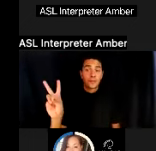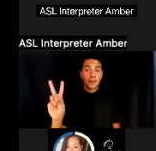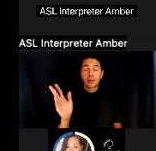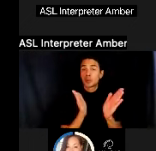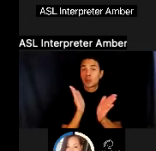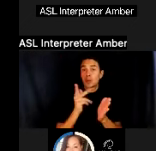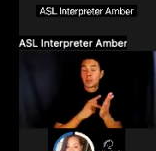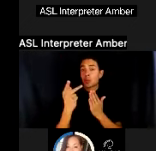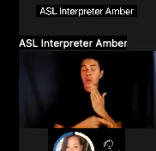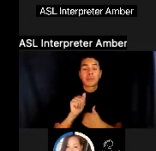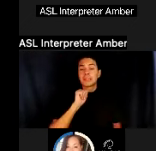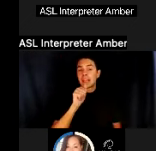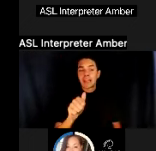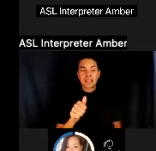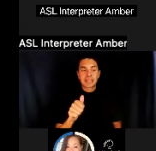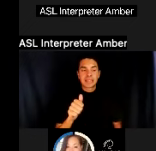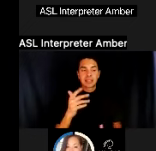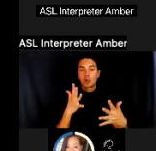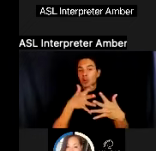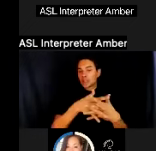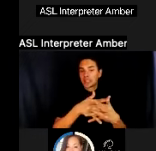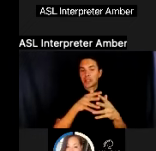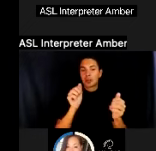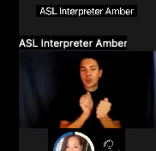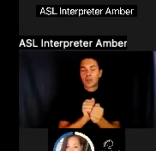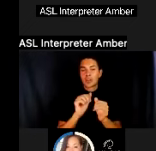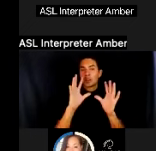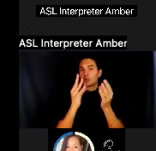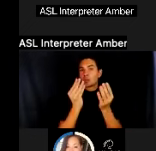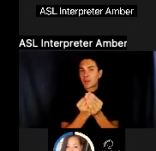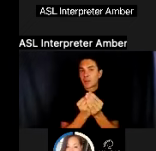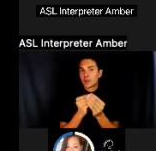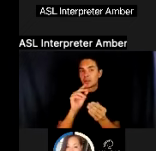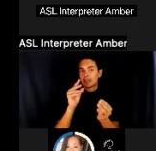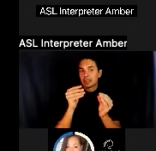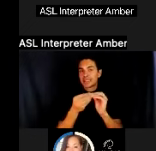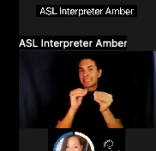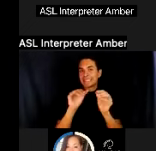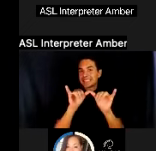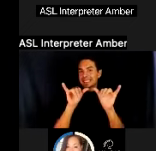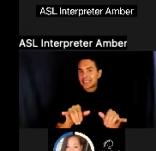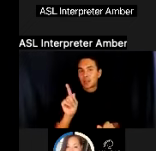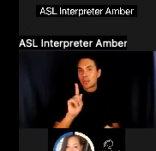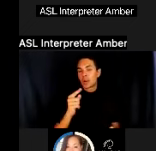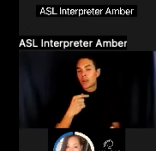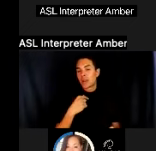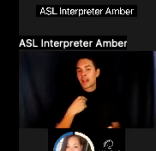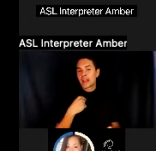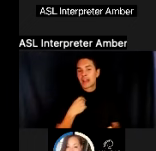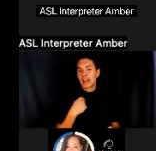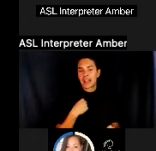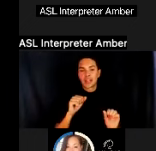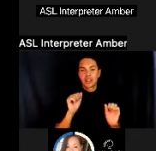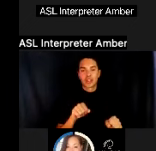program is not hooked into the tribal data system where I'm in accounting and I push